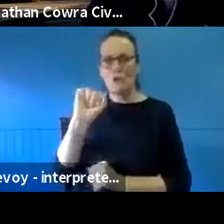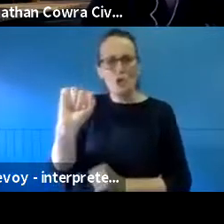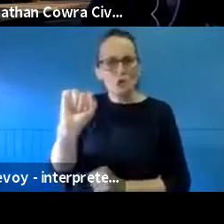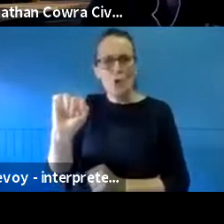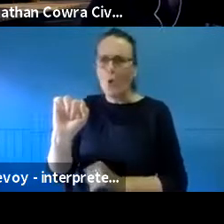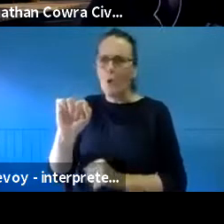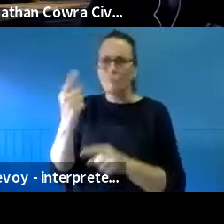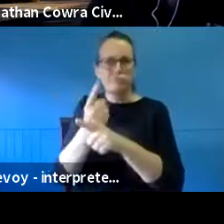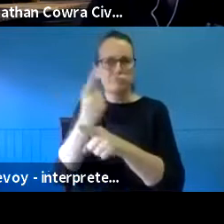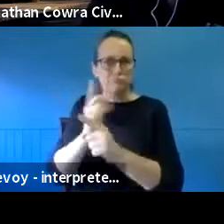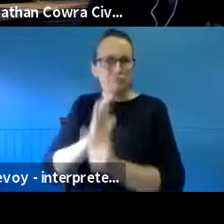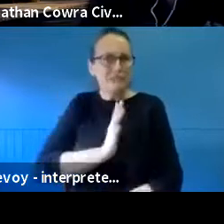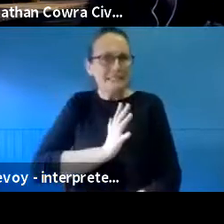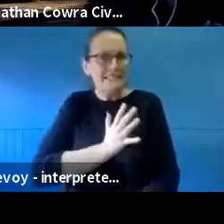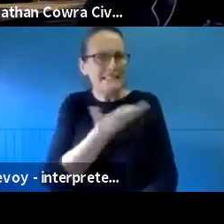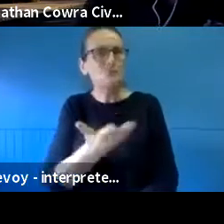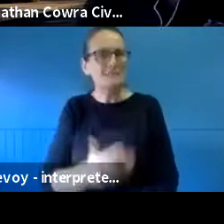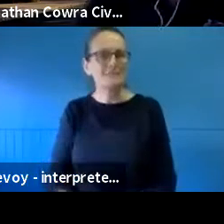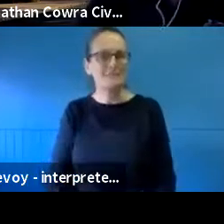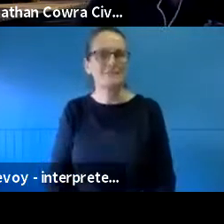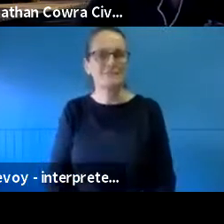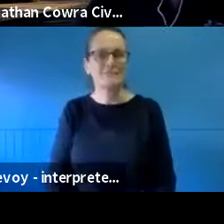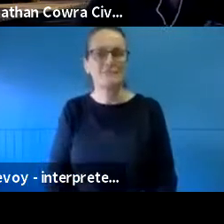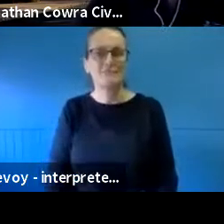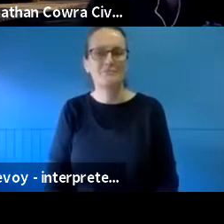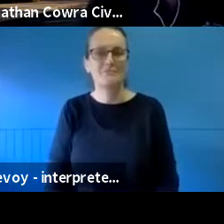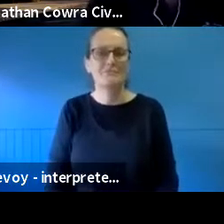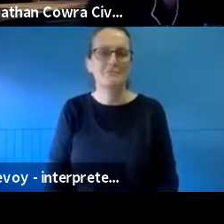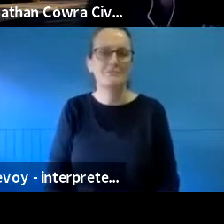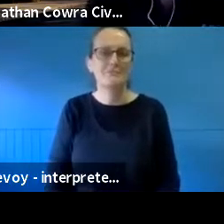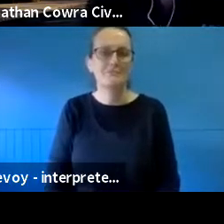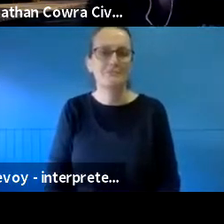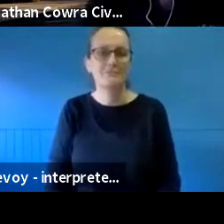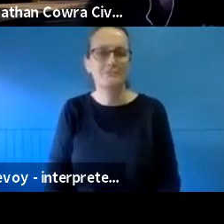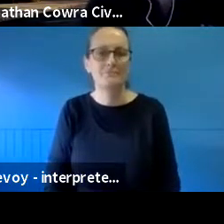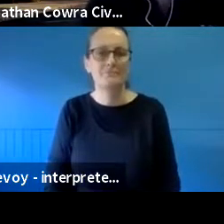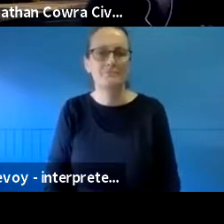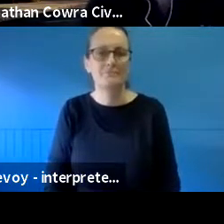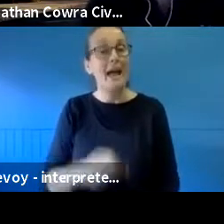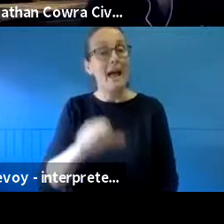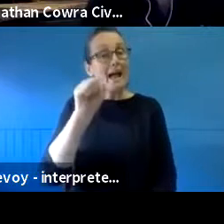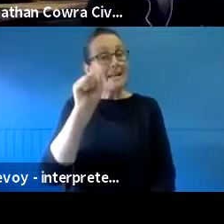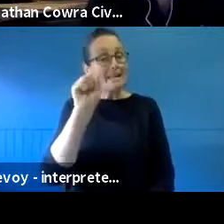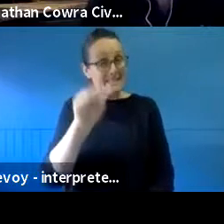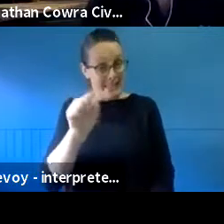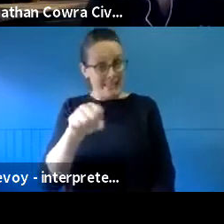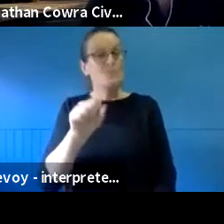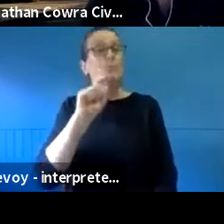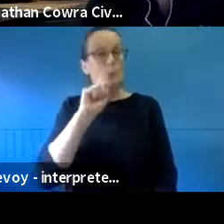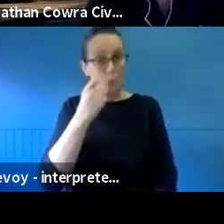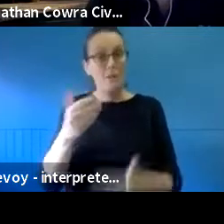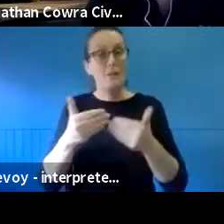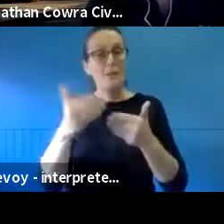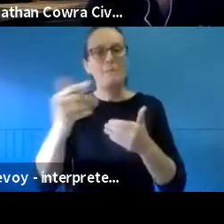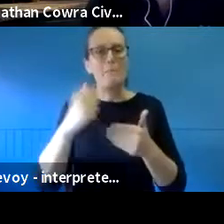interesting, and that the results that you previously shared also very interesting. Yes, but I think we'll really play with